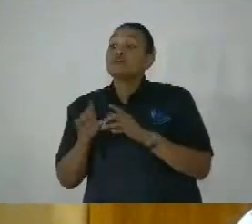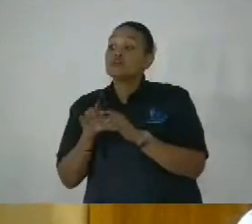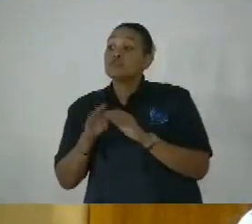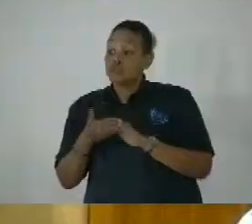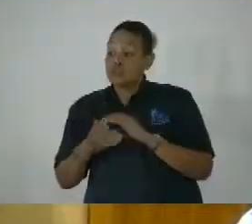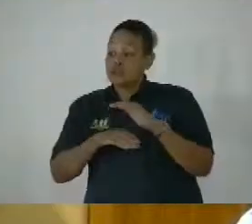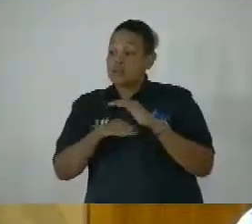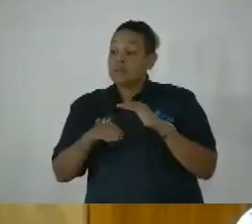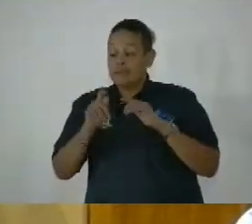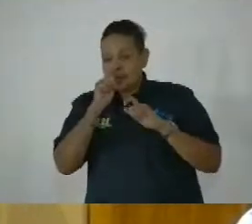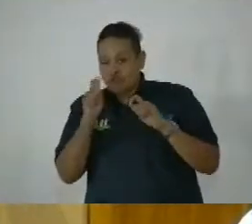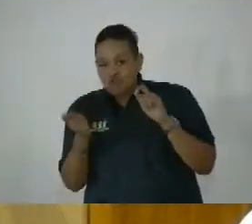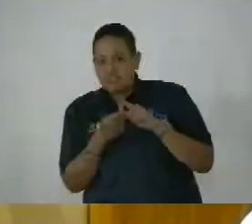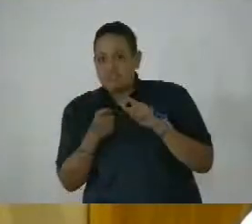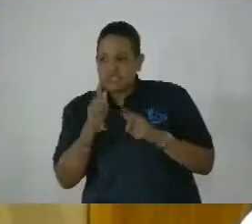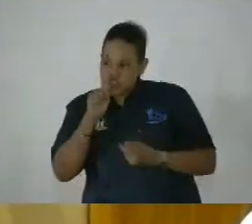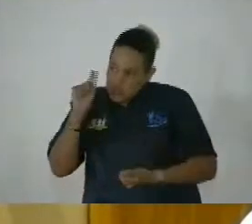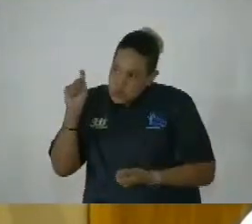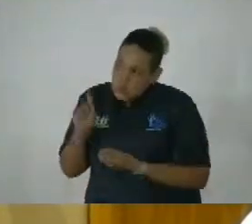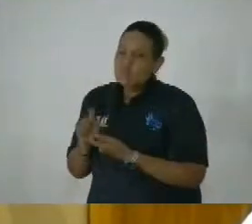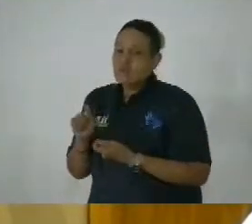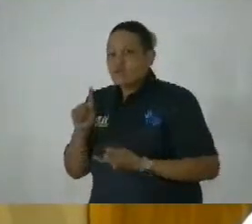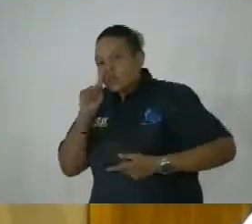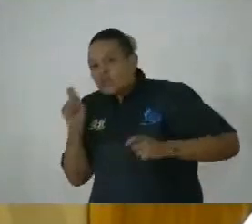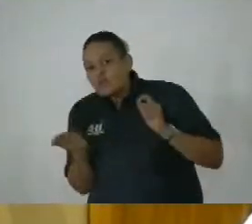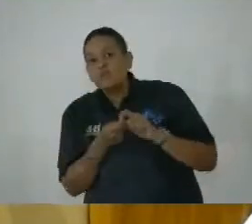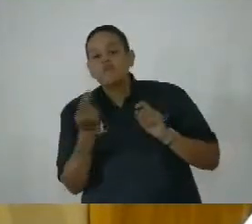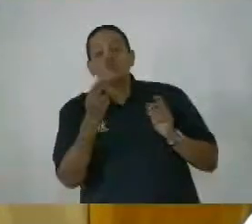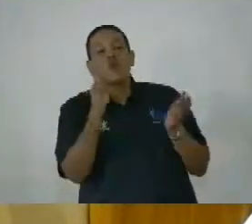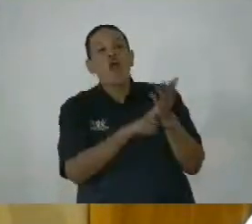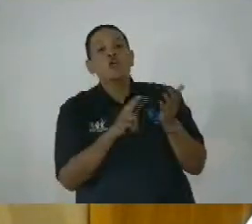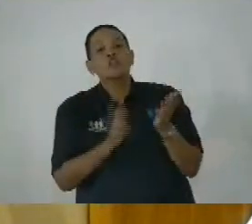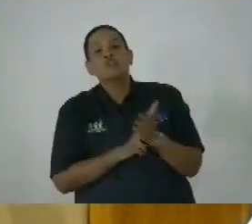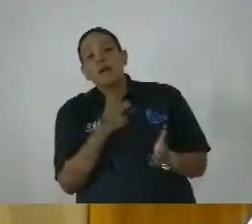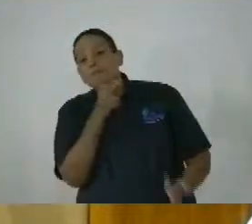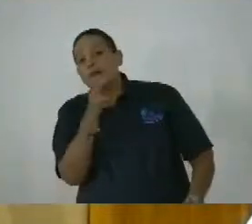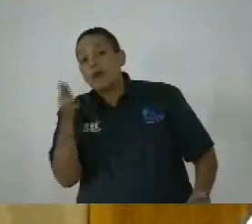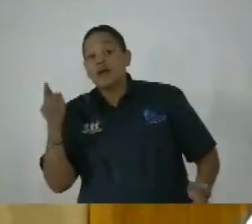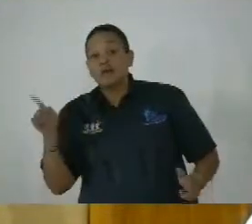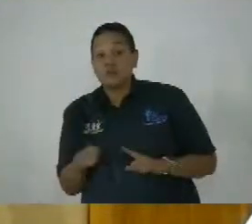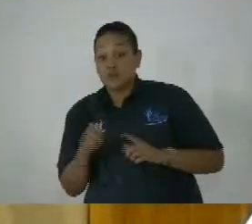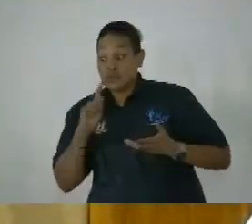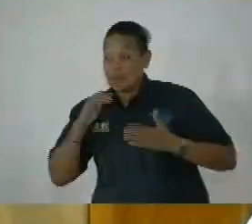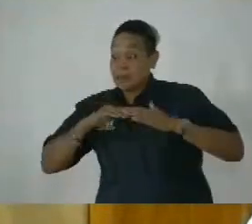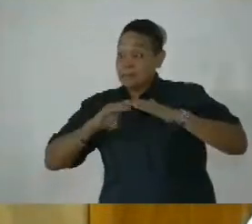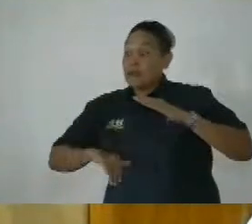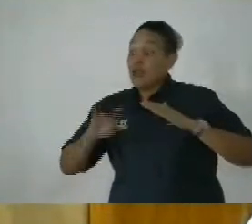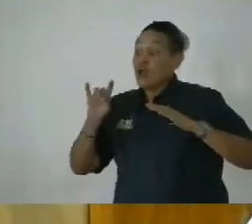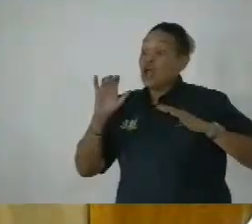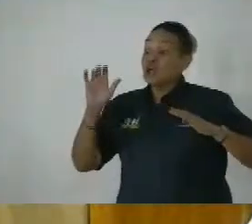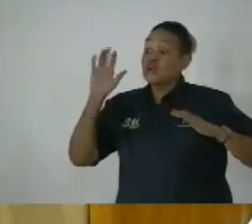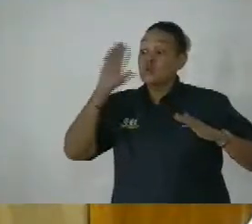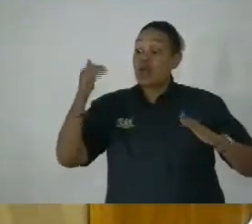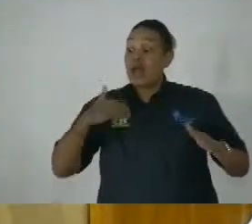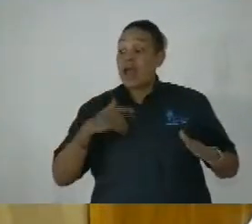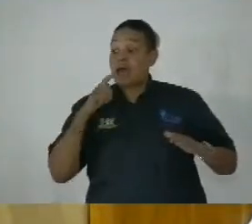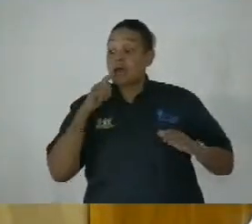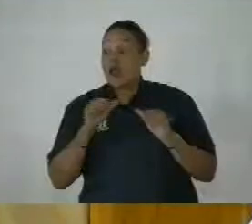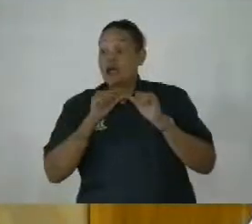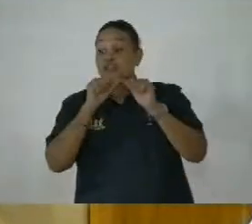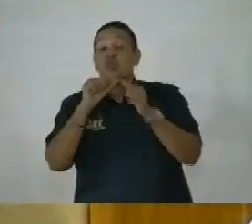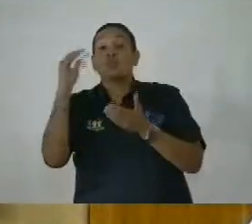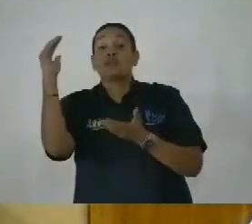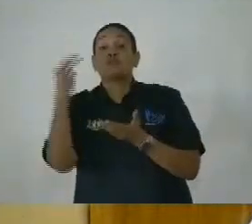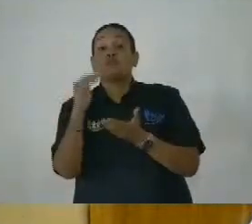based on reprisal and using contract killings, when you get below 800, you'll be able to have a sustainable